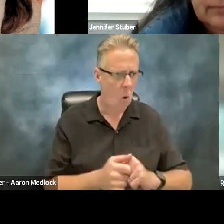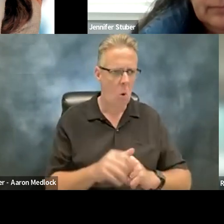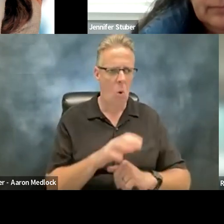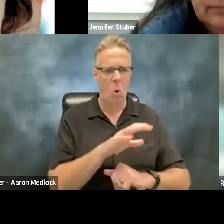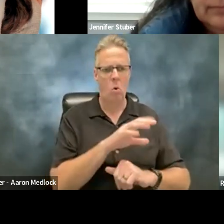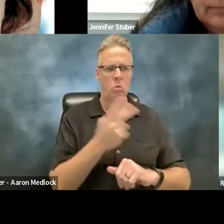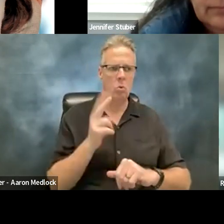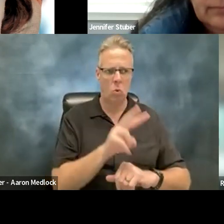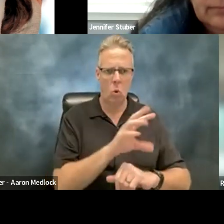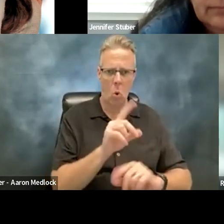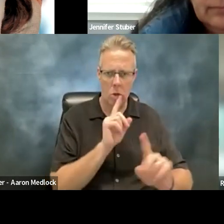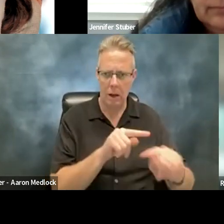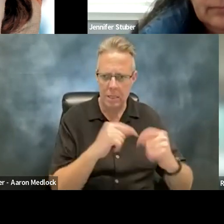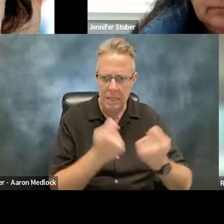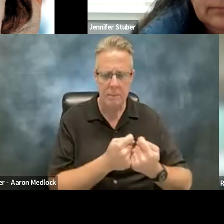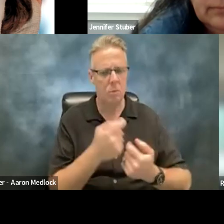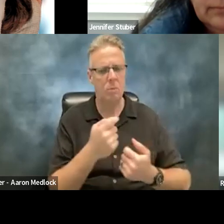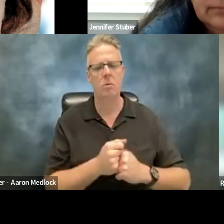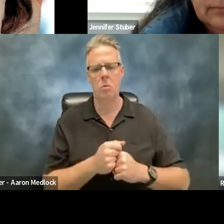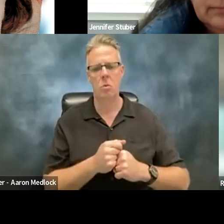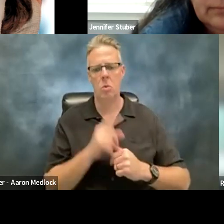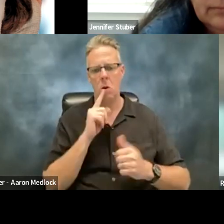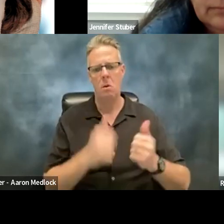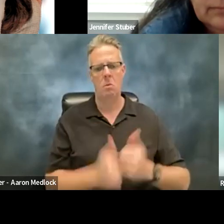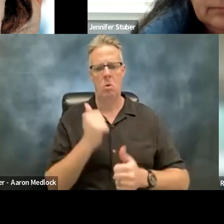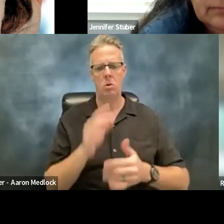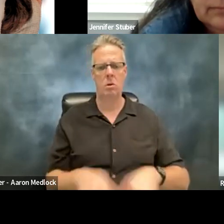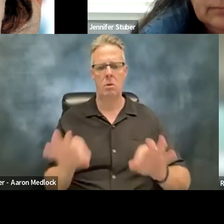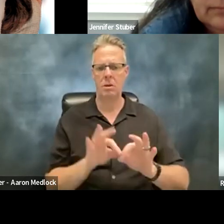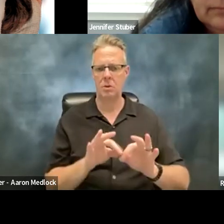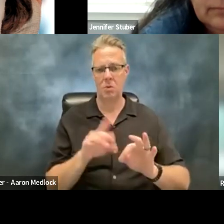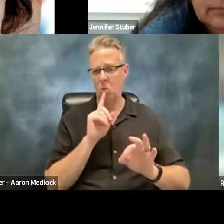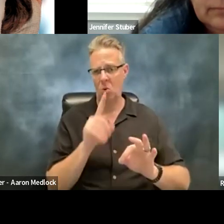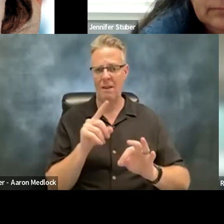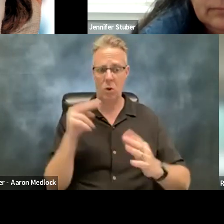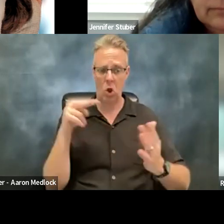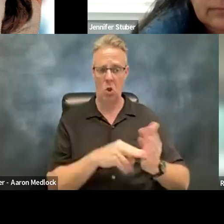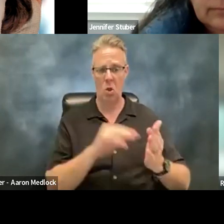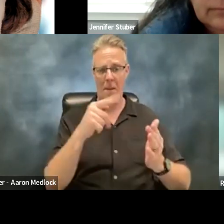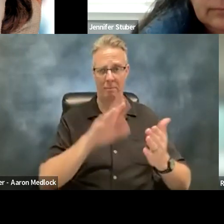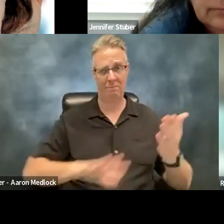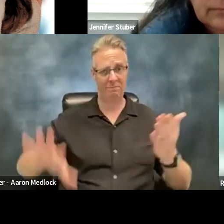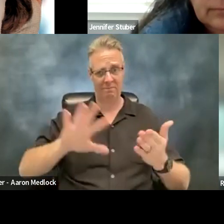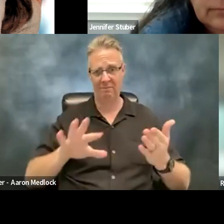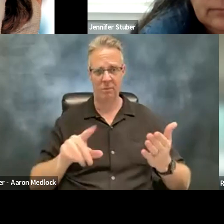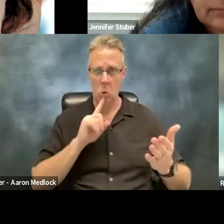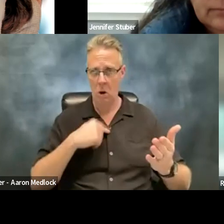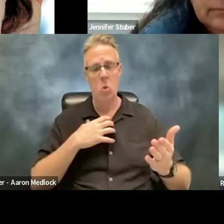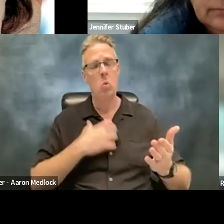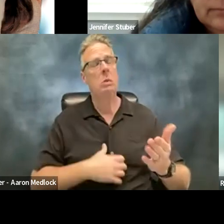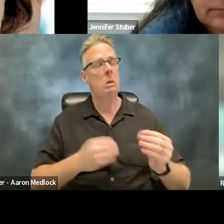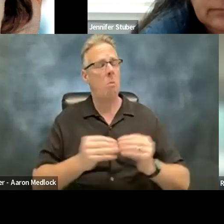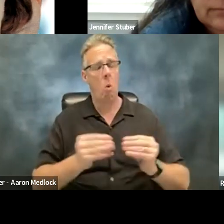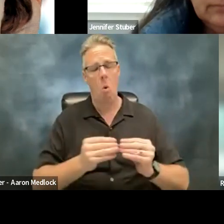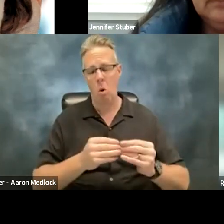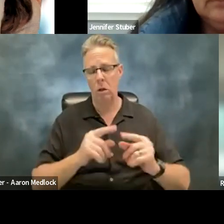team. So the big thing is there are not that many. When you looked at the map, we wish we had more co-response teams,